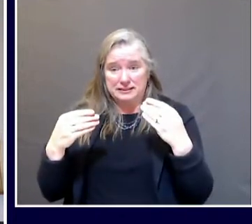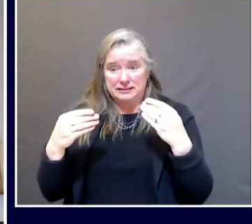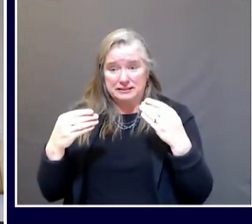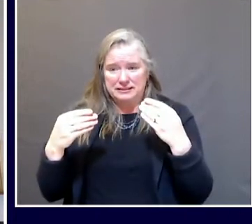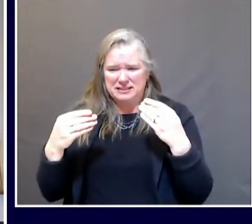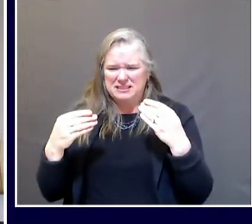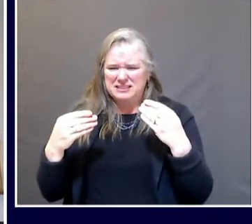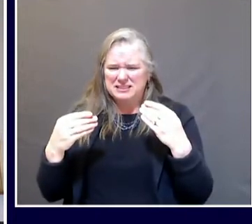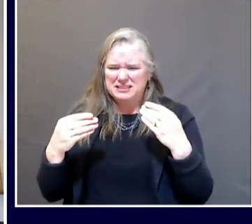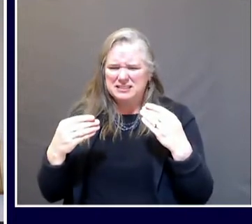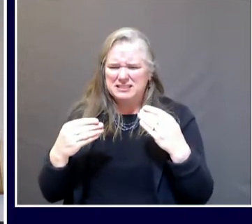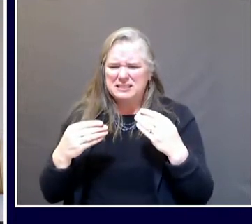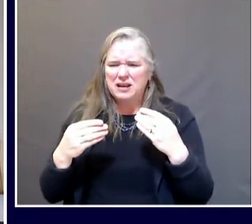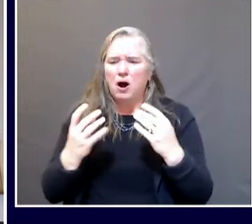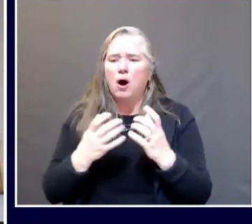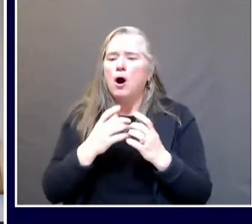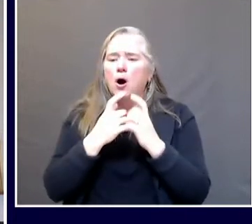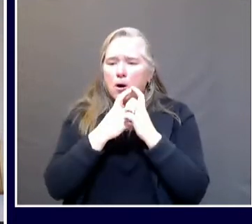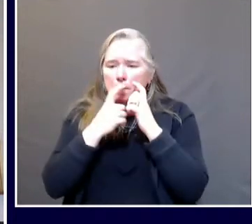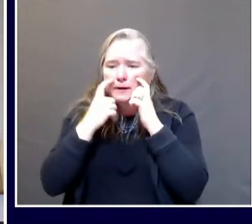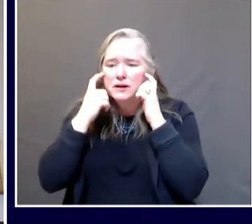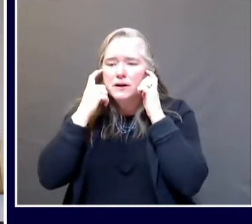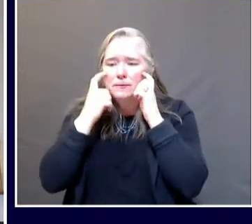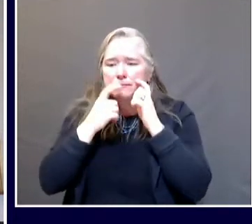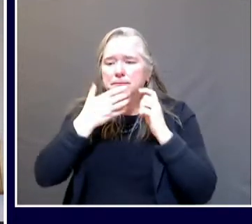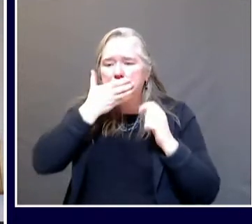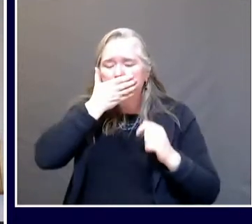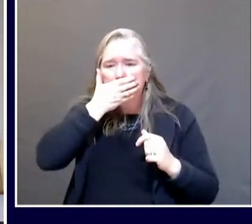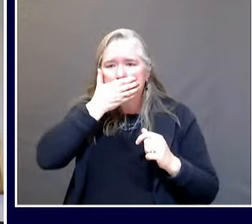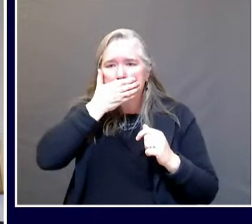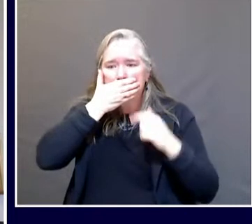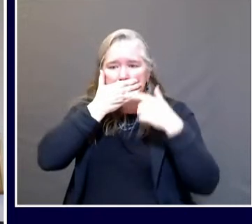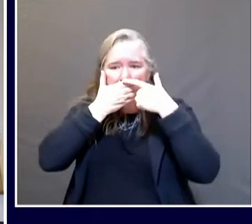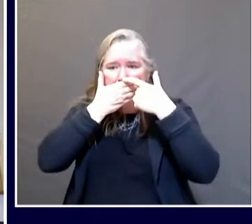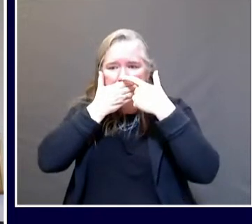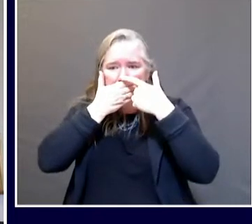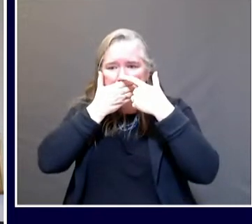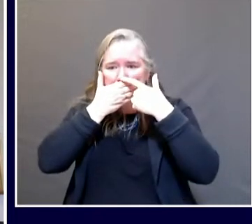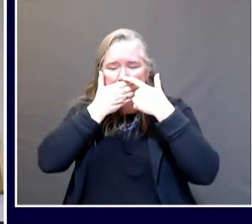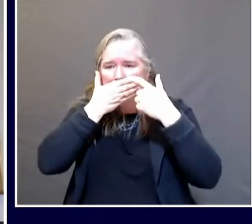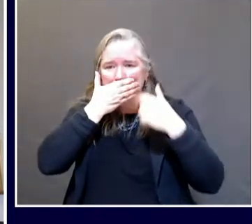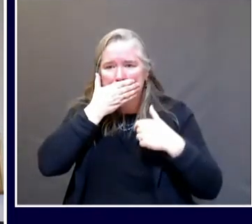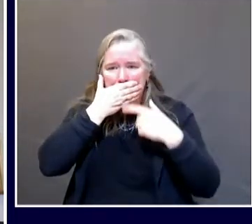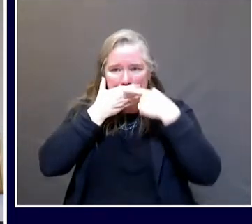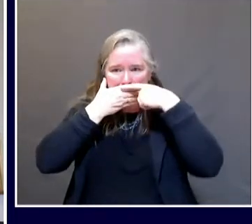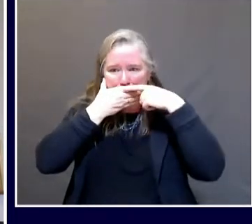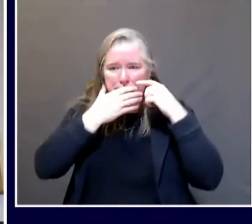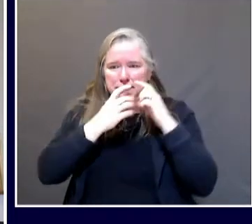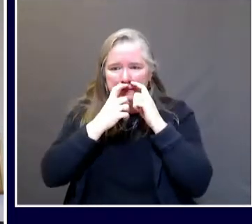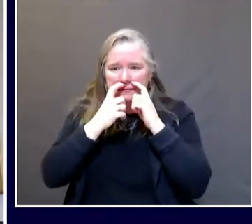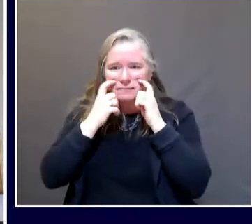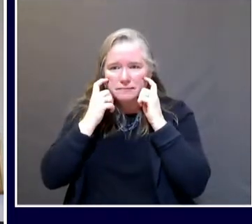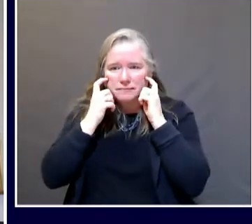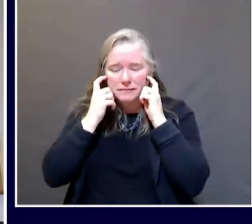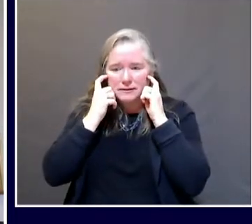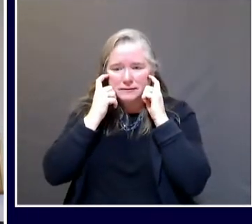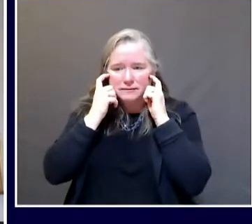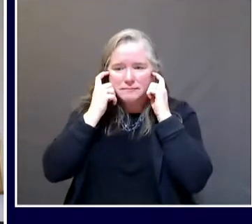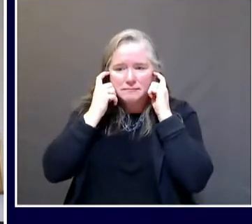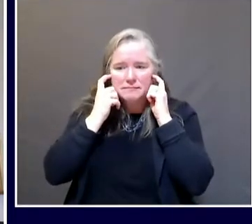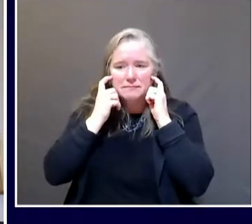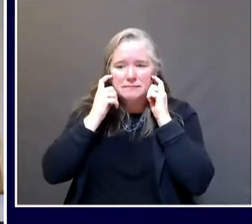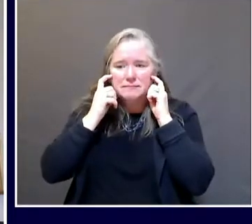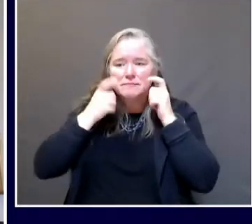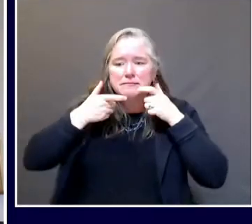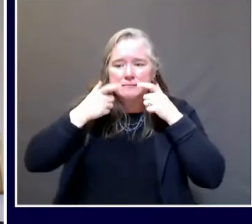face, so that they can, that's a little bit better, so that they can sort of avoid getting sort of